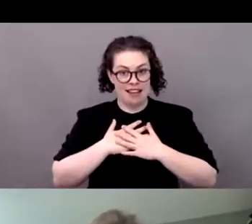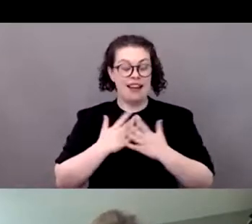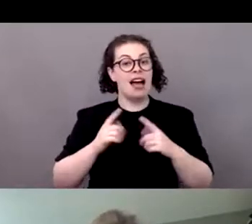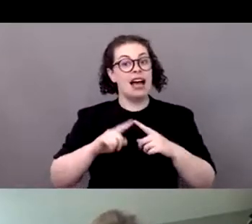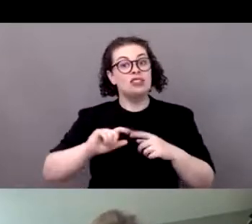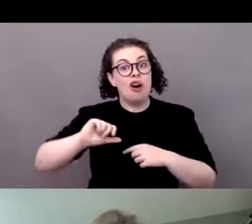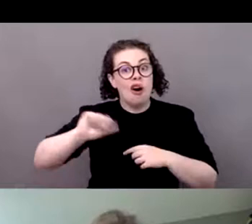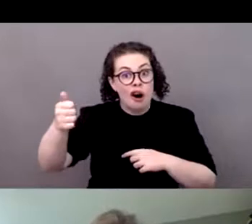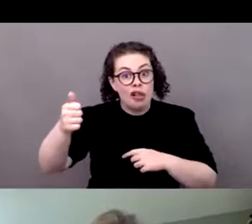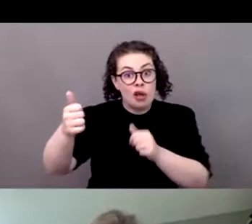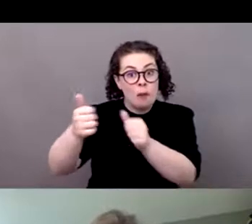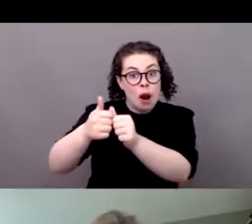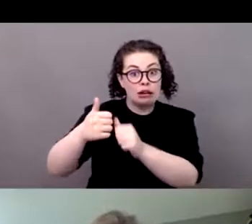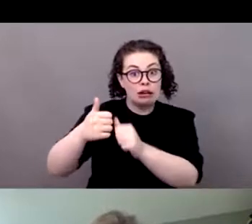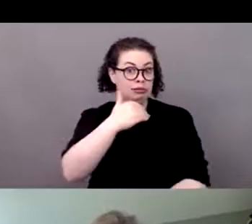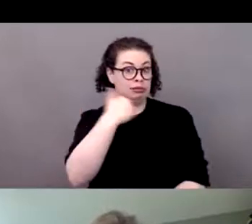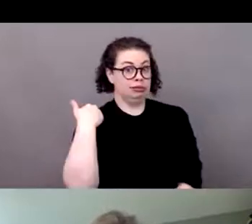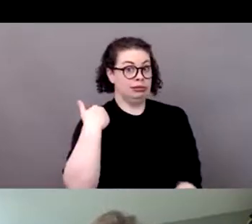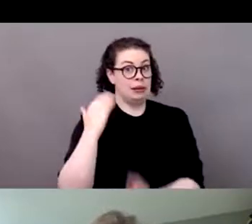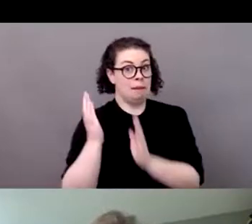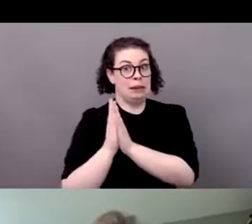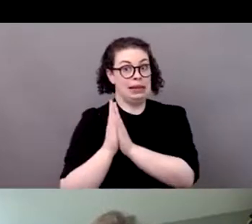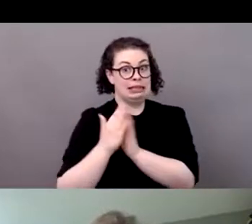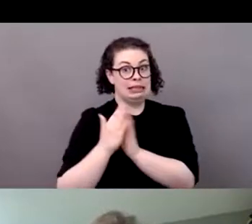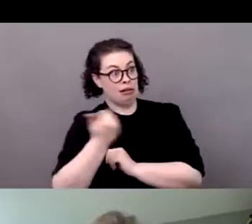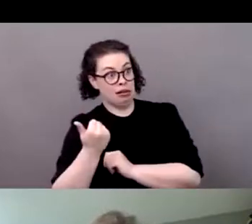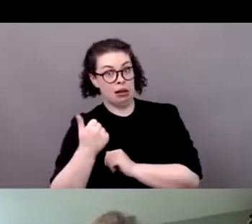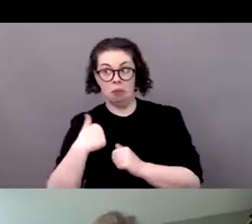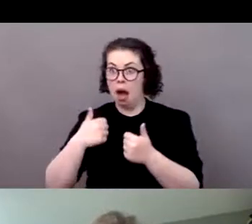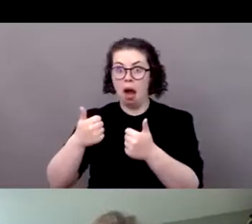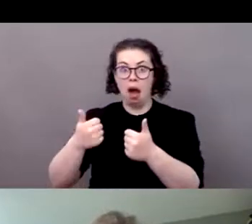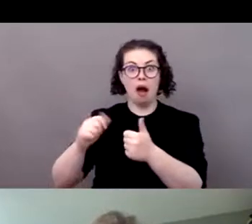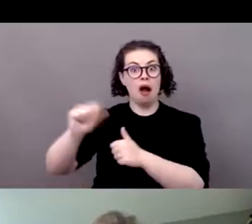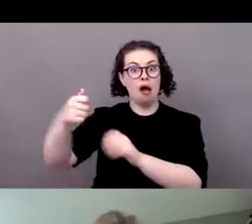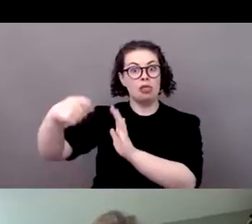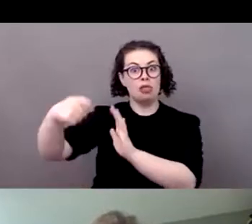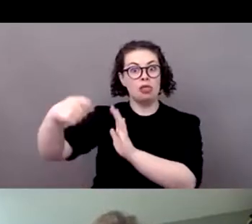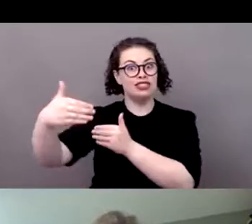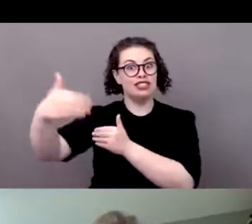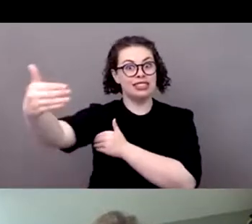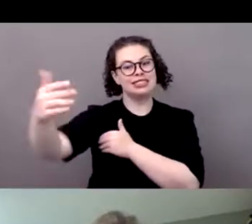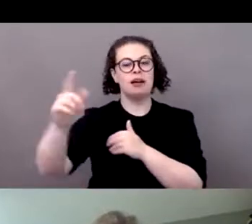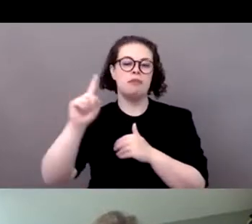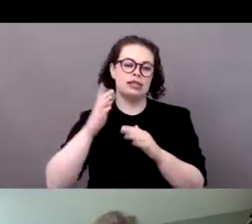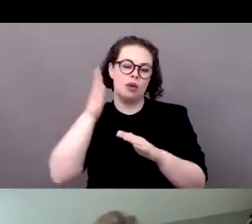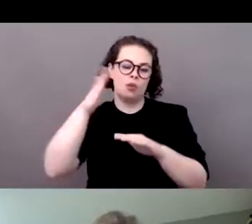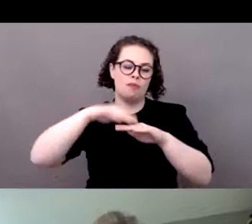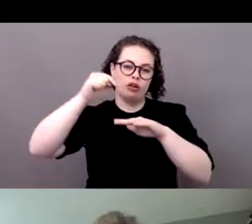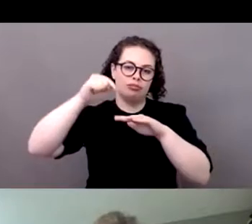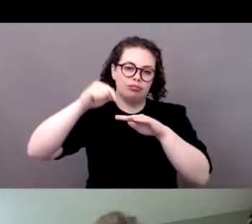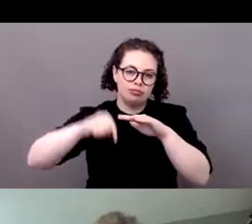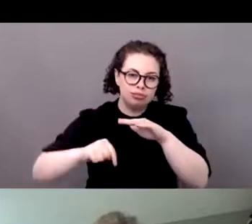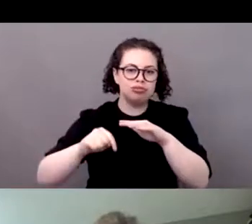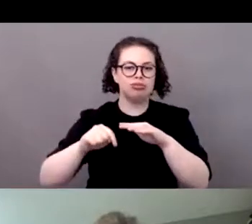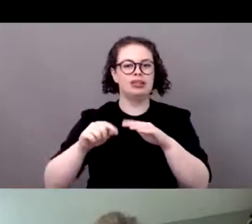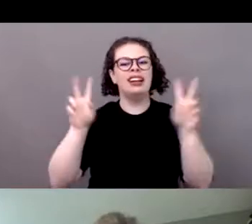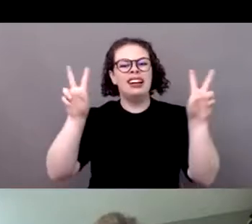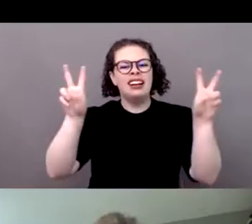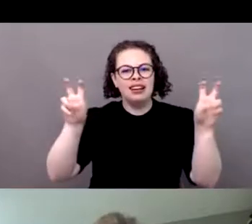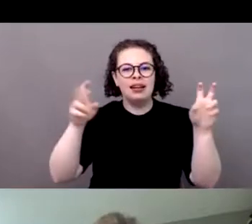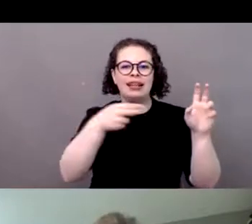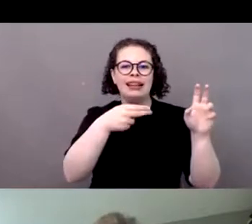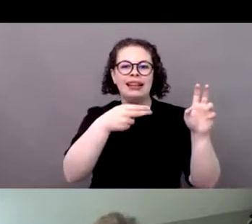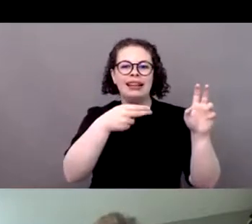project. But I will have the opportunity to talk more in detail, deep in detail, for the tackle project on